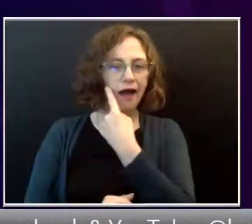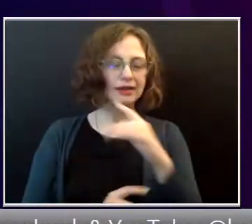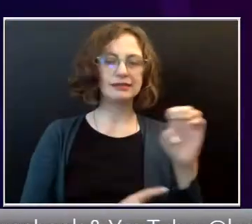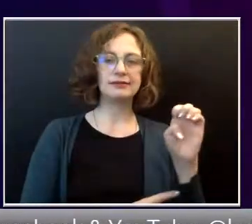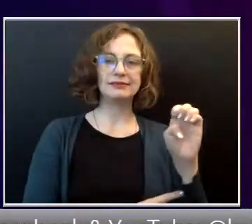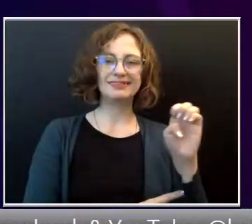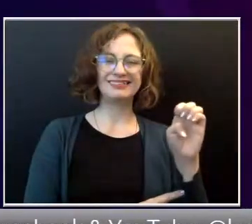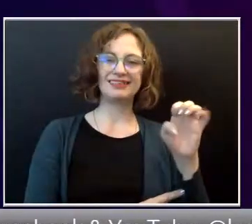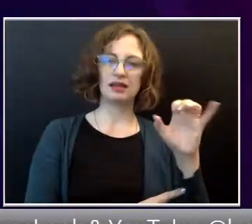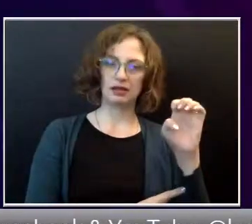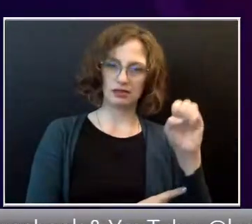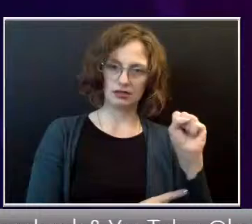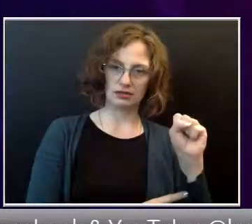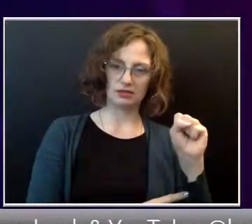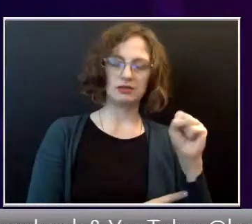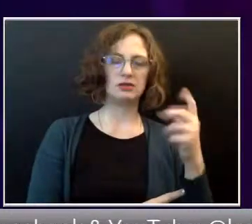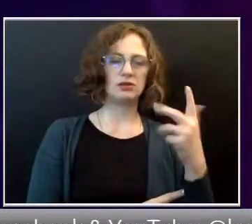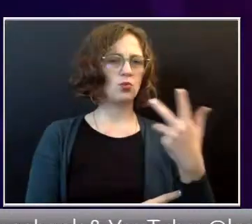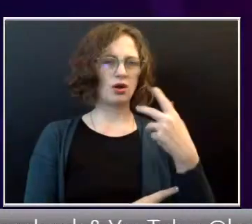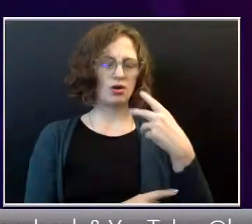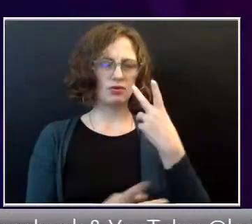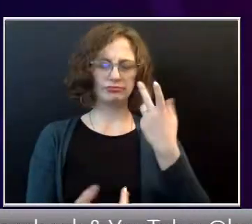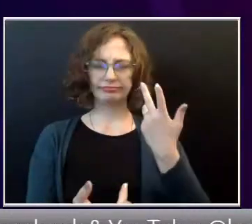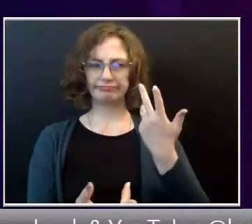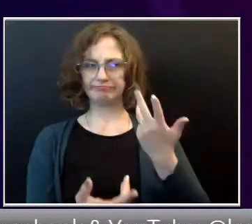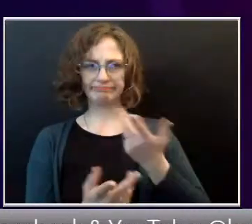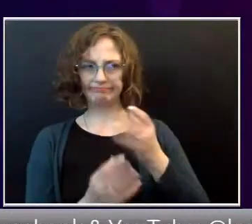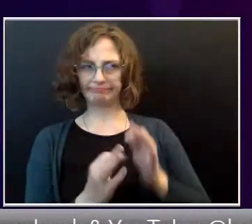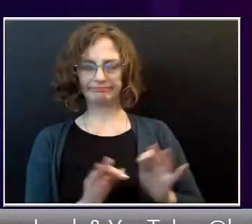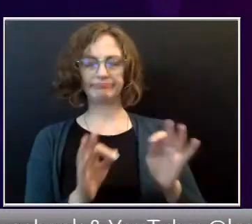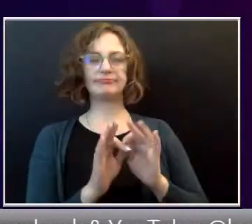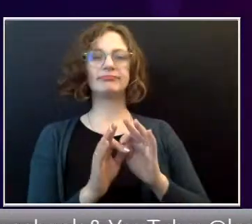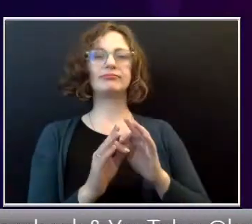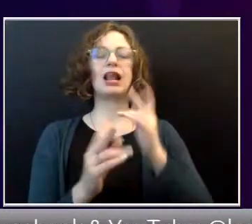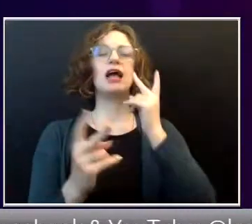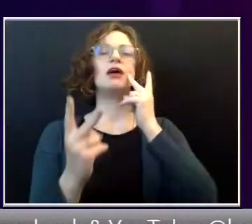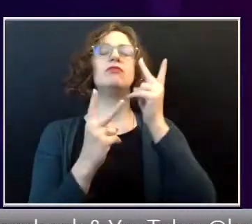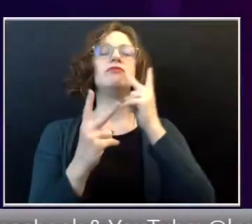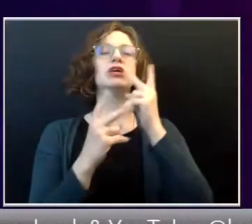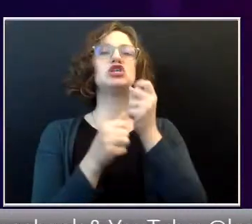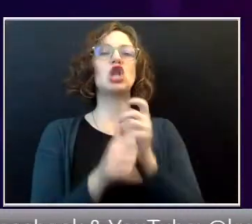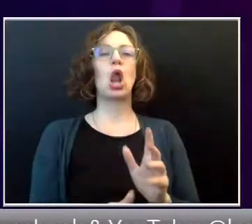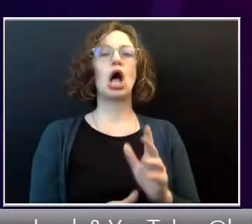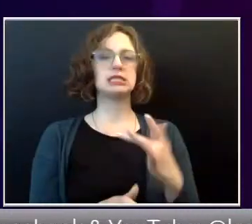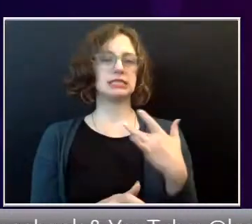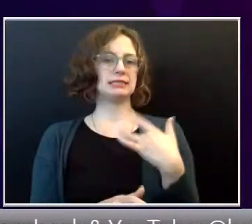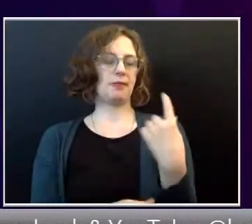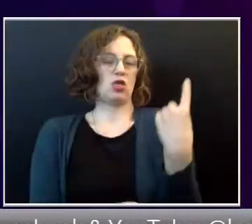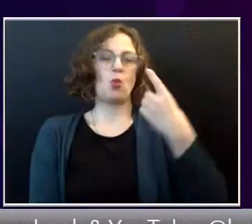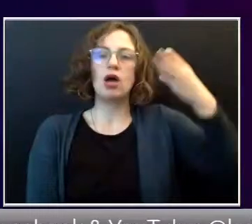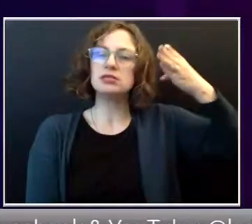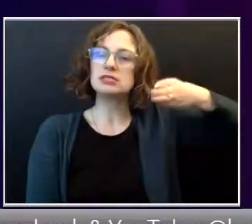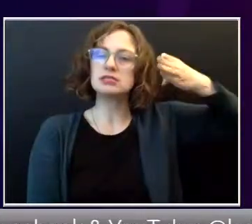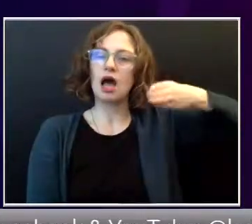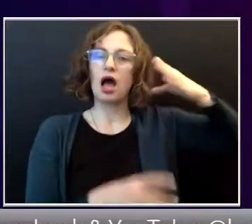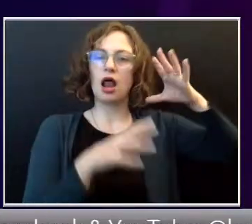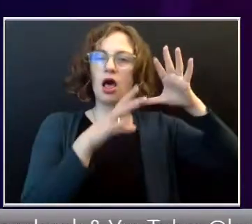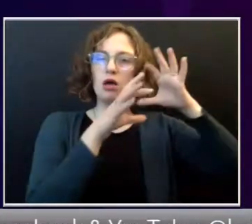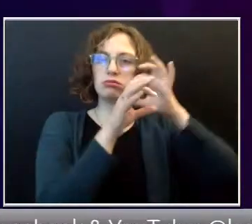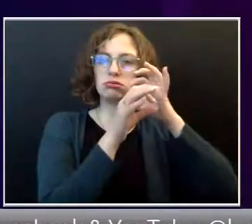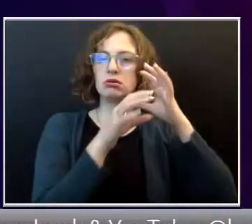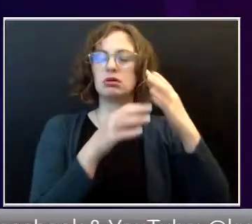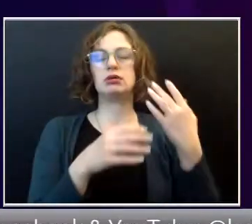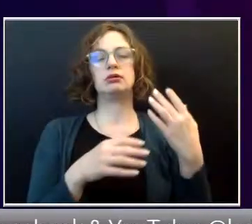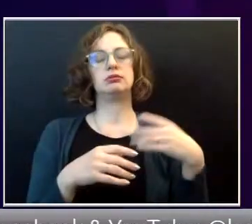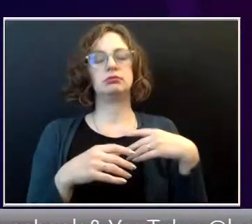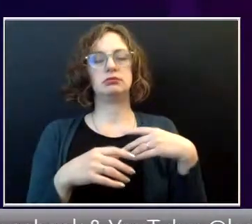looking for is vision loss. And most of the time it's going to be one-sided vision loss, so the right side or left side. Did you